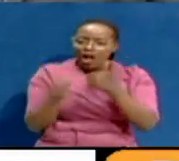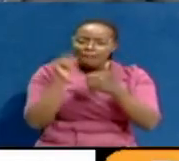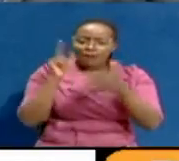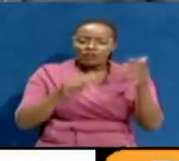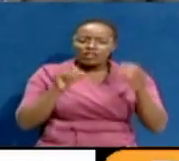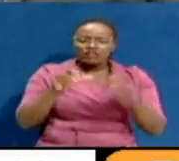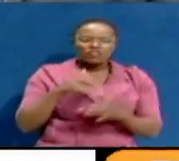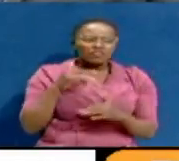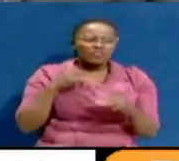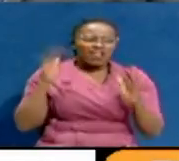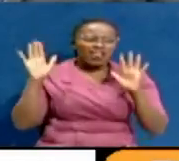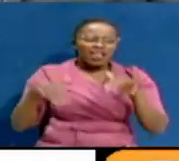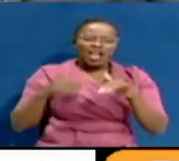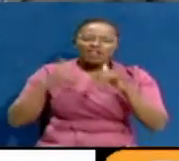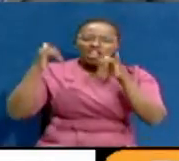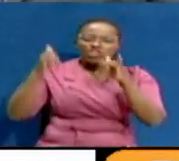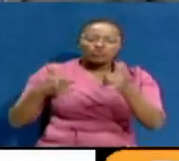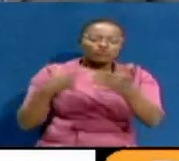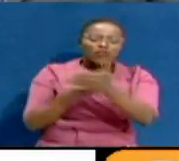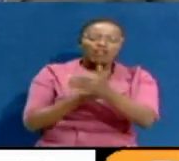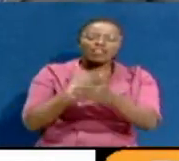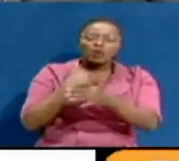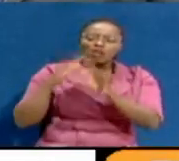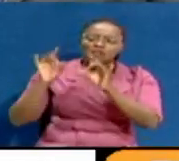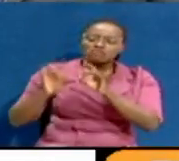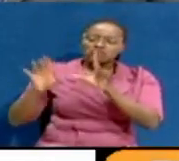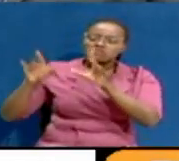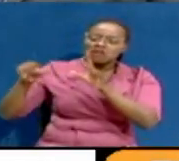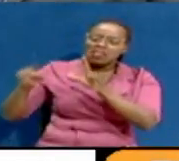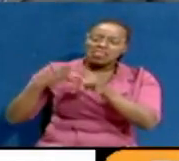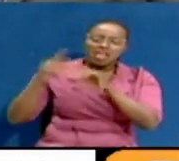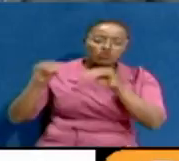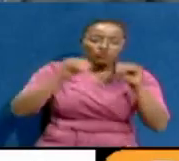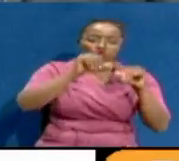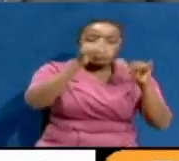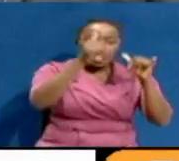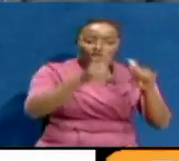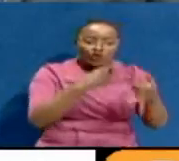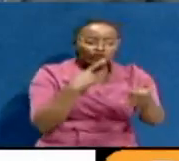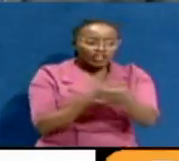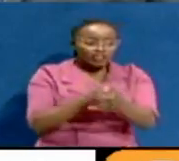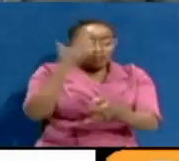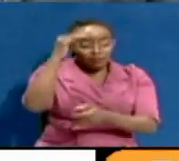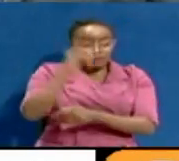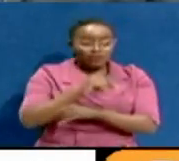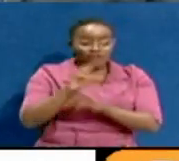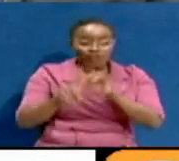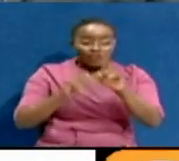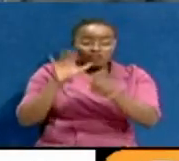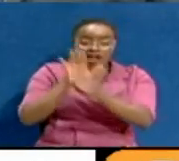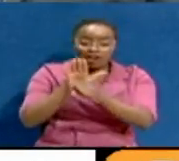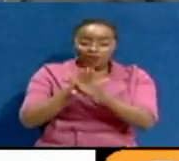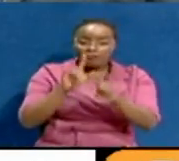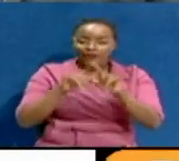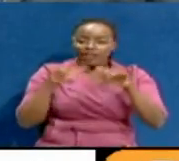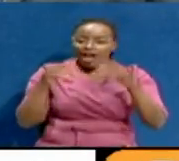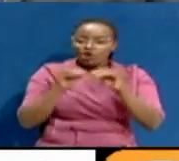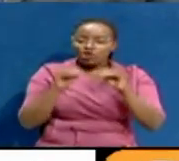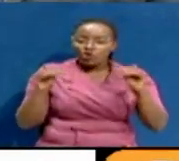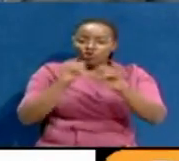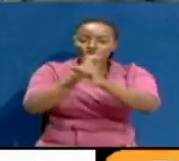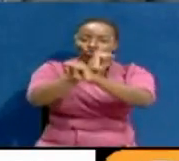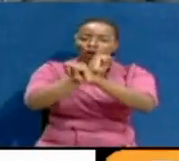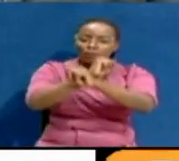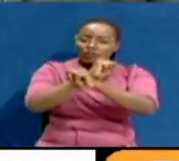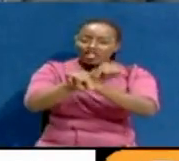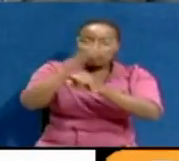if you feel that there's a new vaccine in town and you want to go for that one instead? And I know I've crammed many questions in one, but how long are you